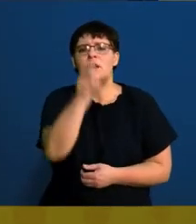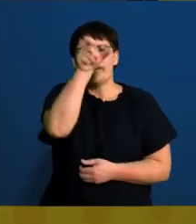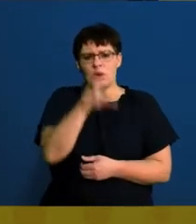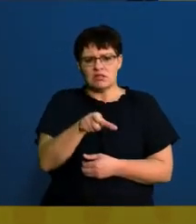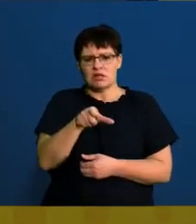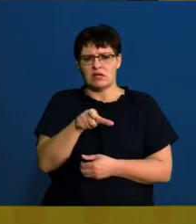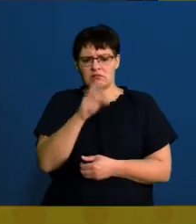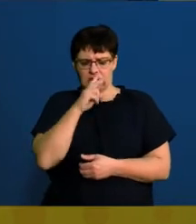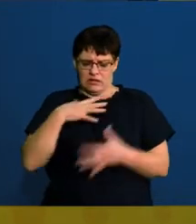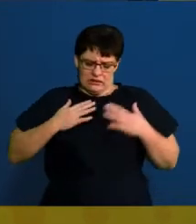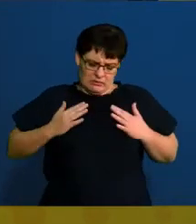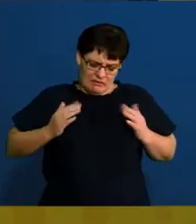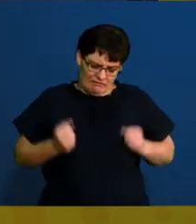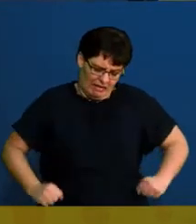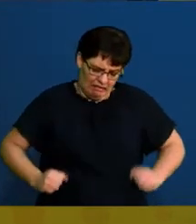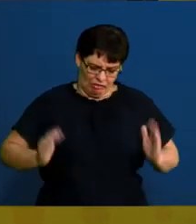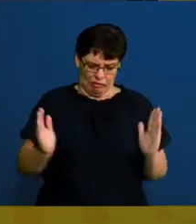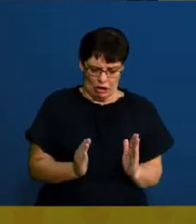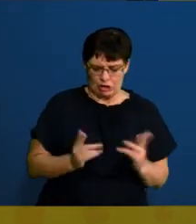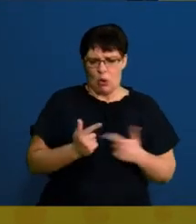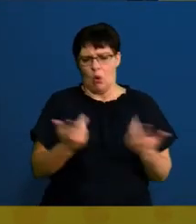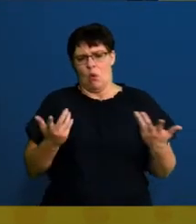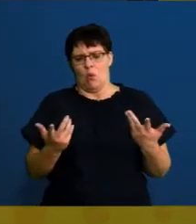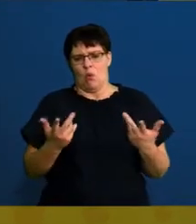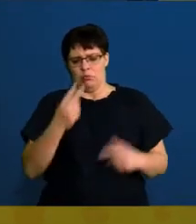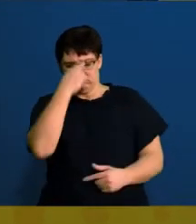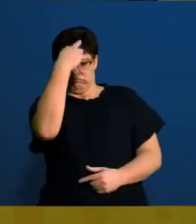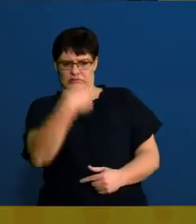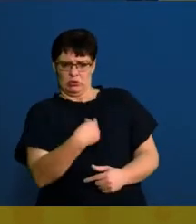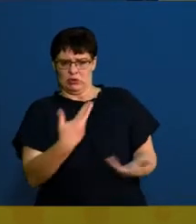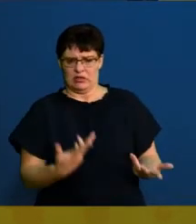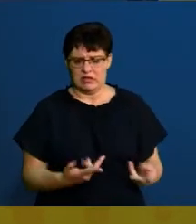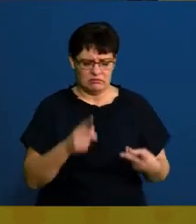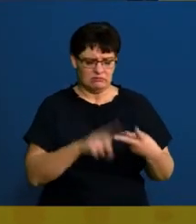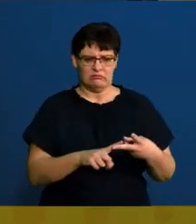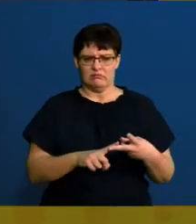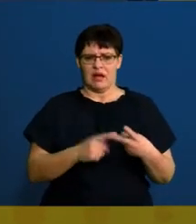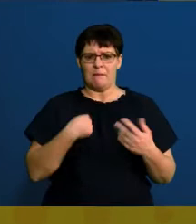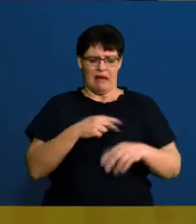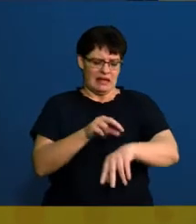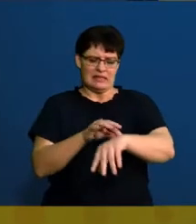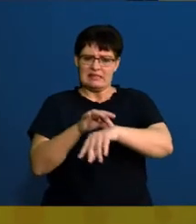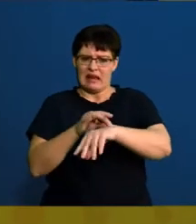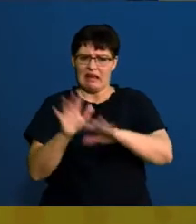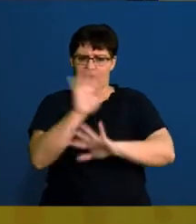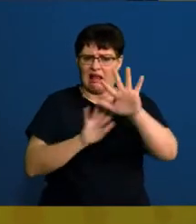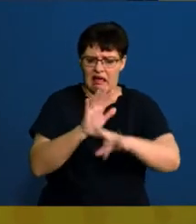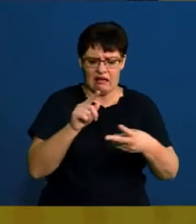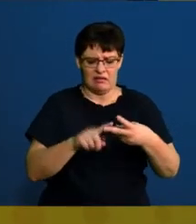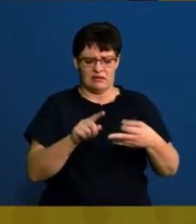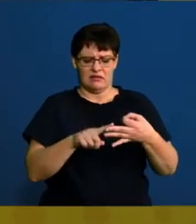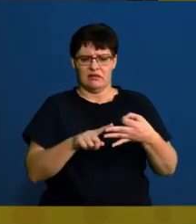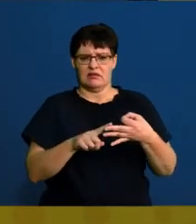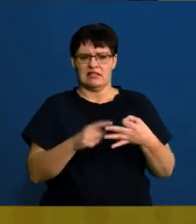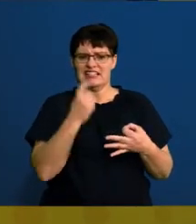way they look, or it could range from weight, it could range from the color of your skin, it could range from the whiteness